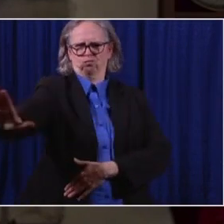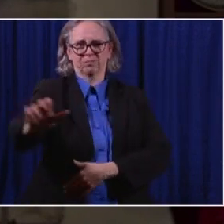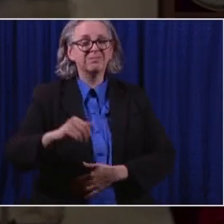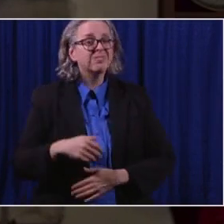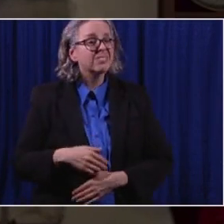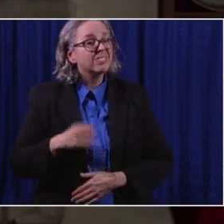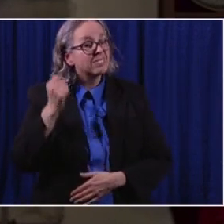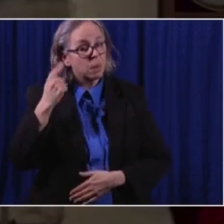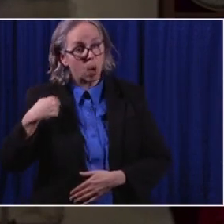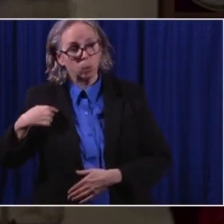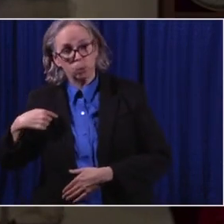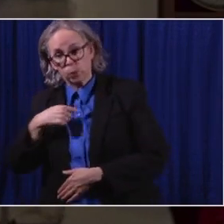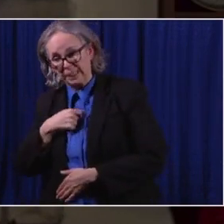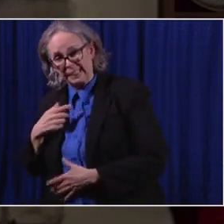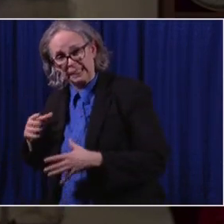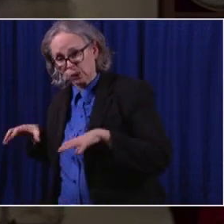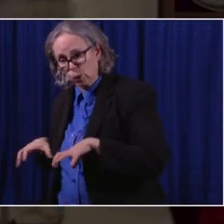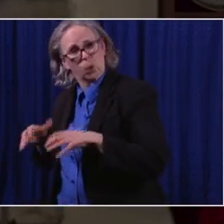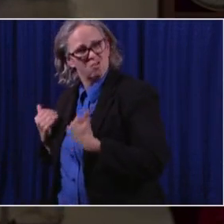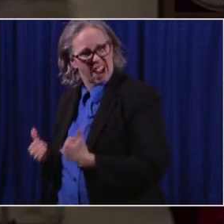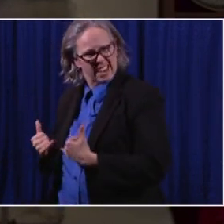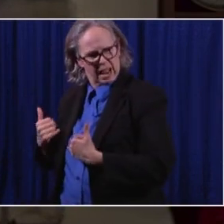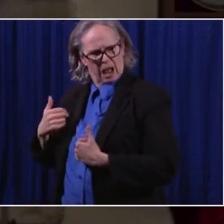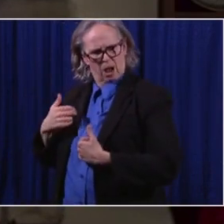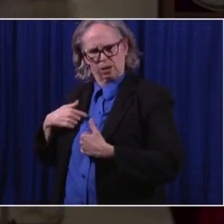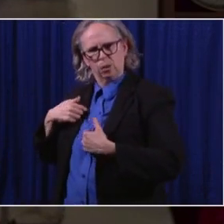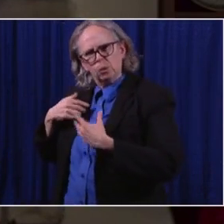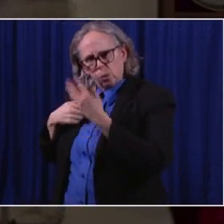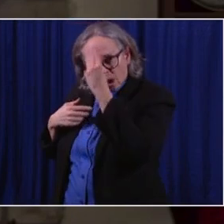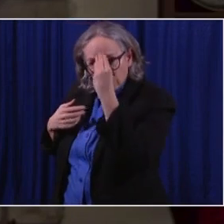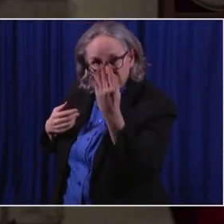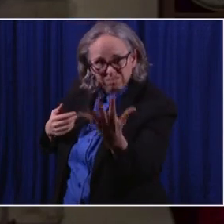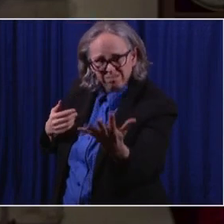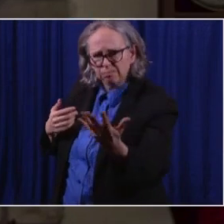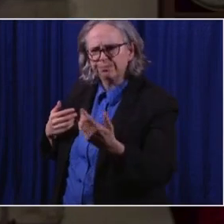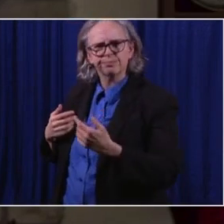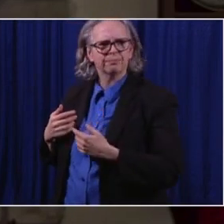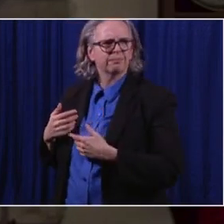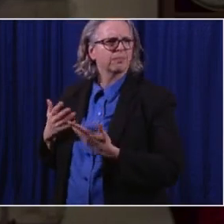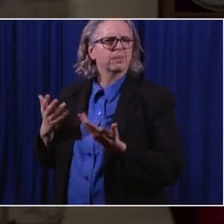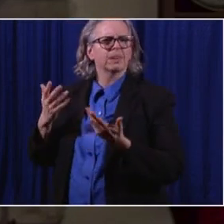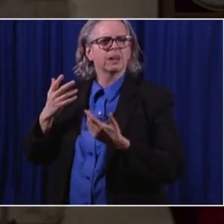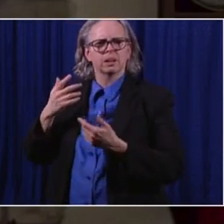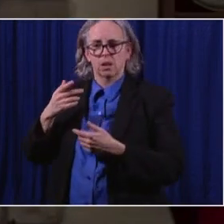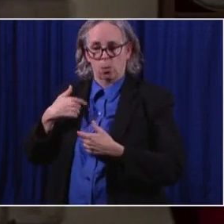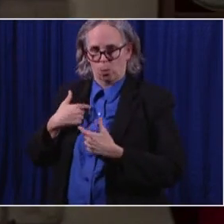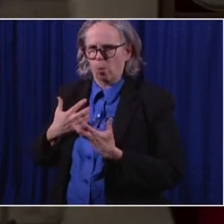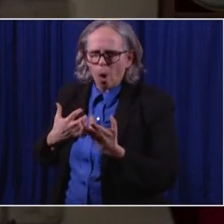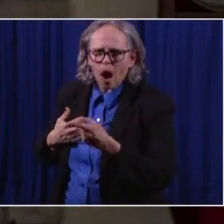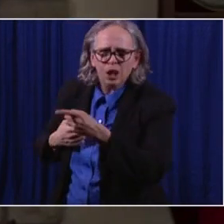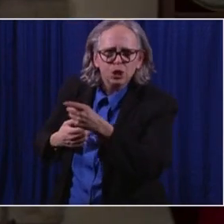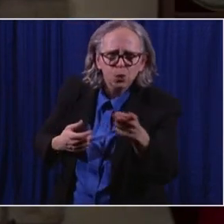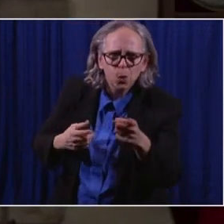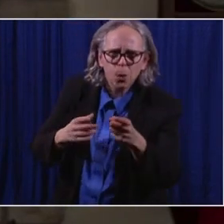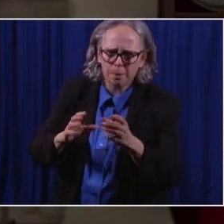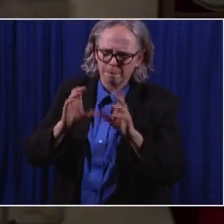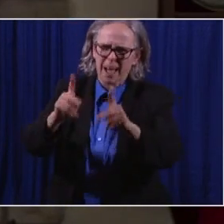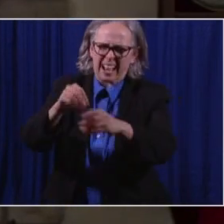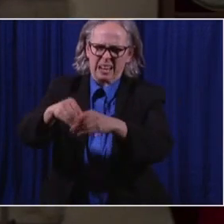at some point, we want to get them started back, and we want to start vaccinating